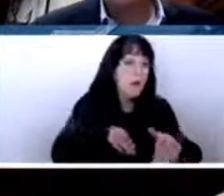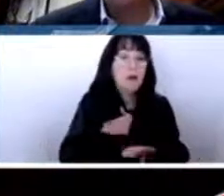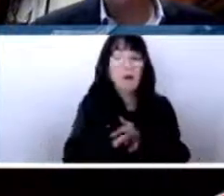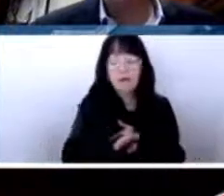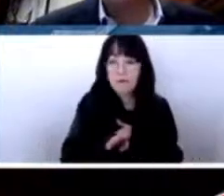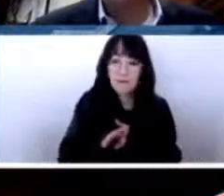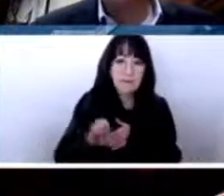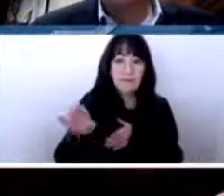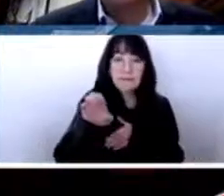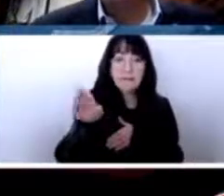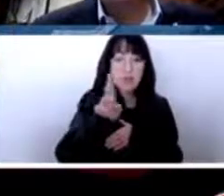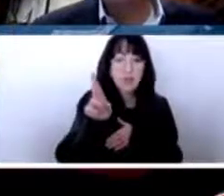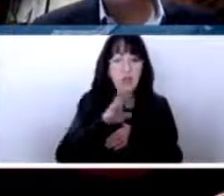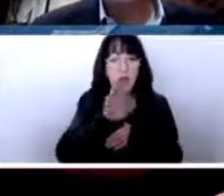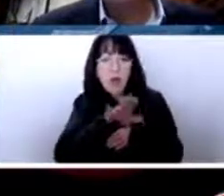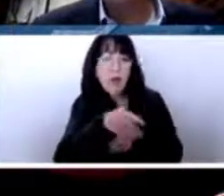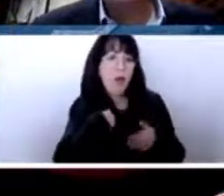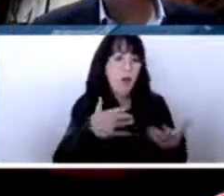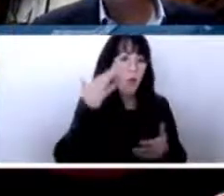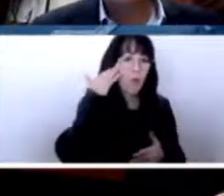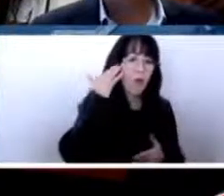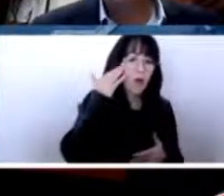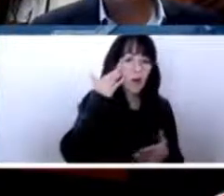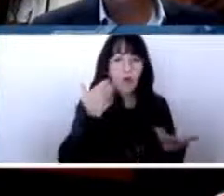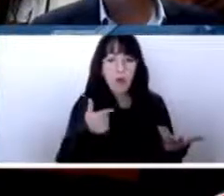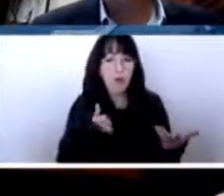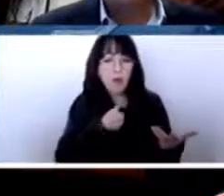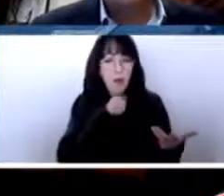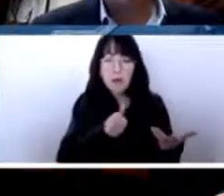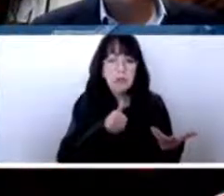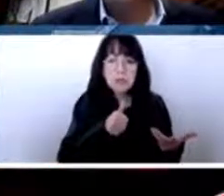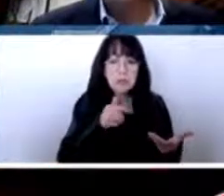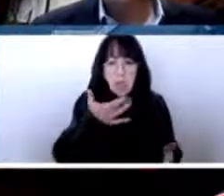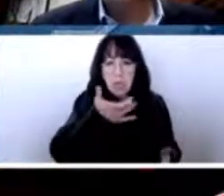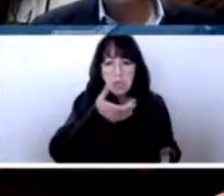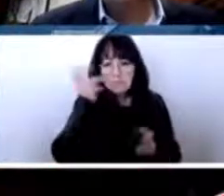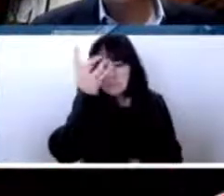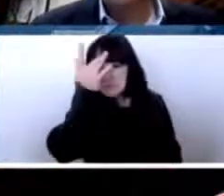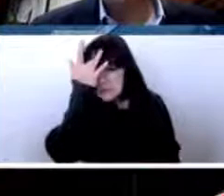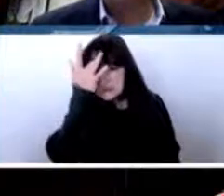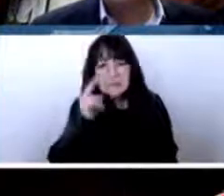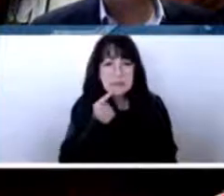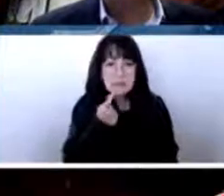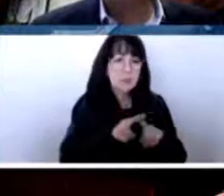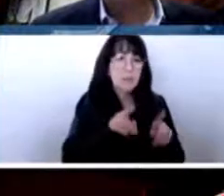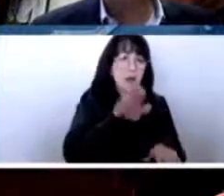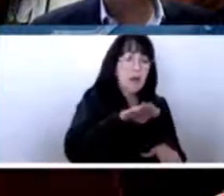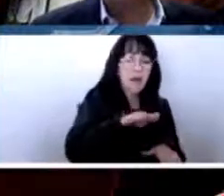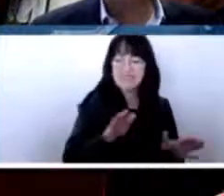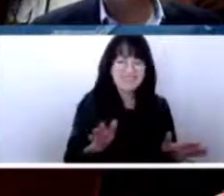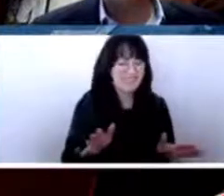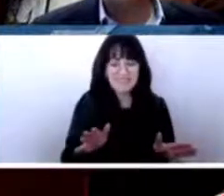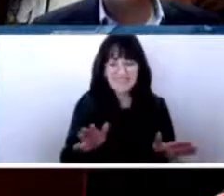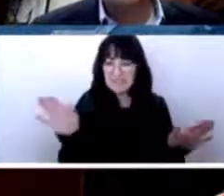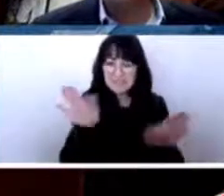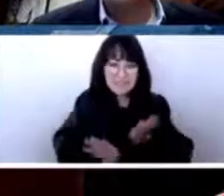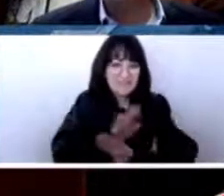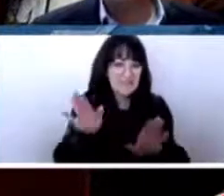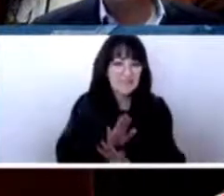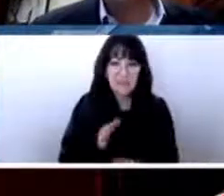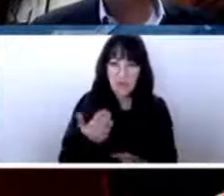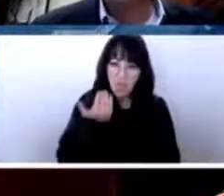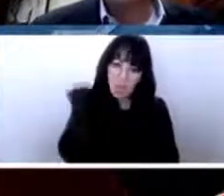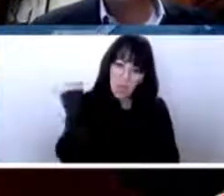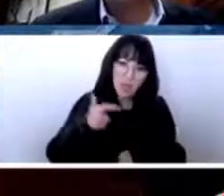we're going to talk about that will slowly over time help take some of that pressure off of it. But as the governor said, it's a shared responsibility to make sure we're doing what we can